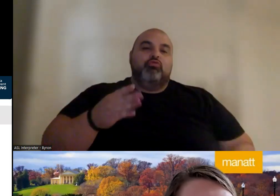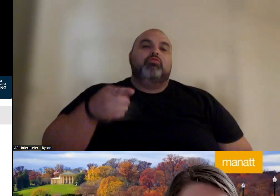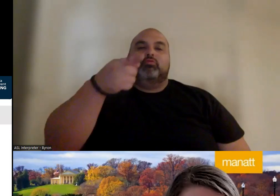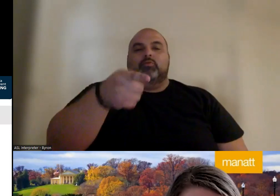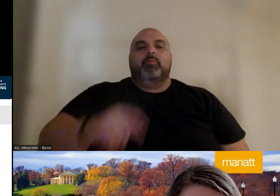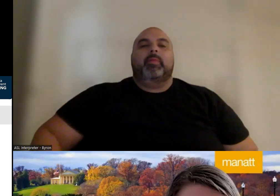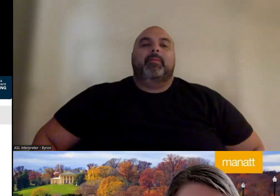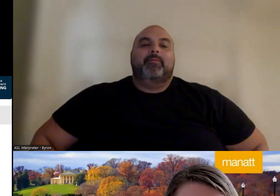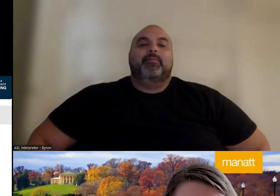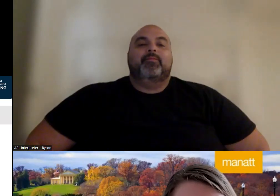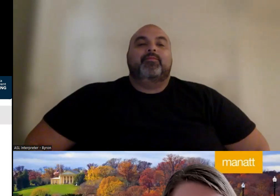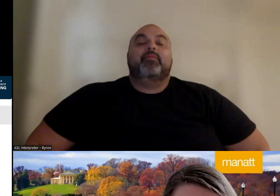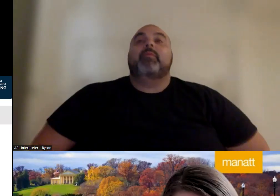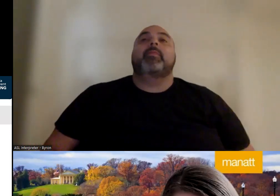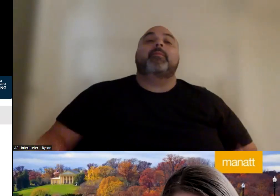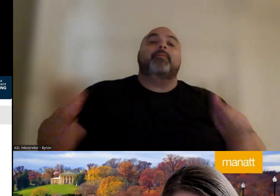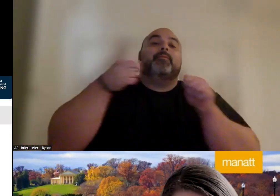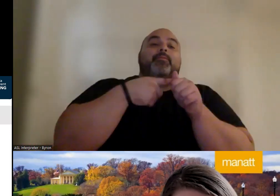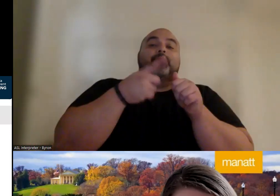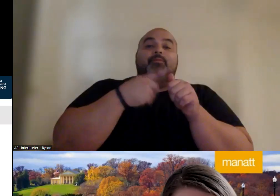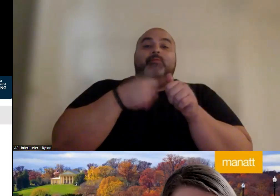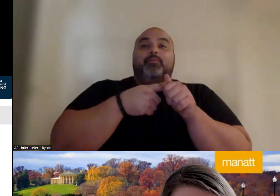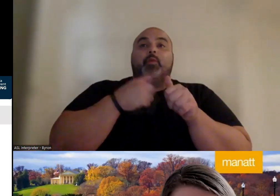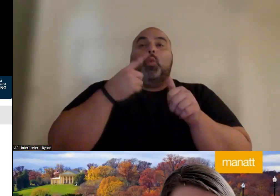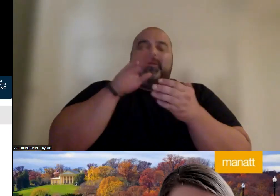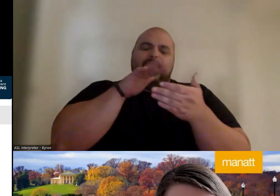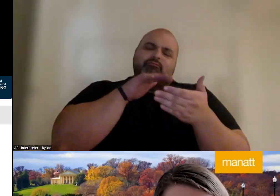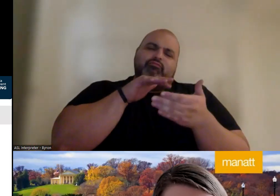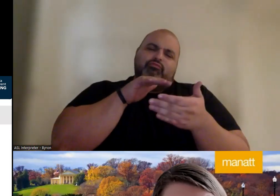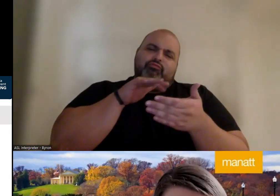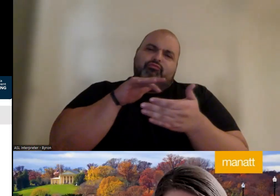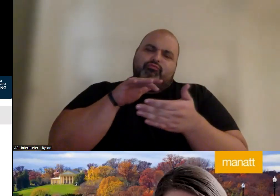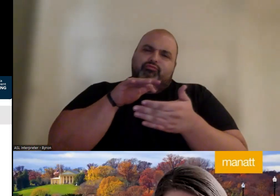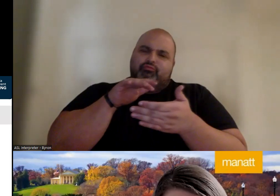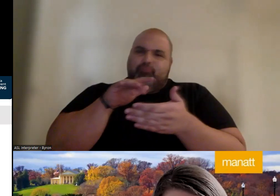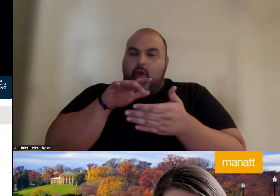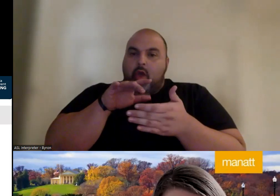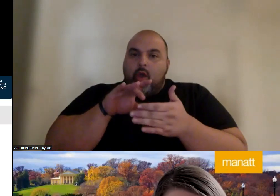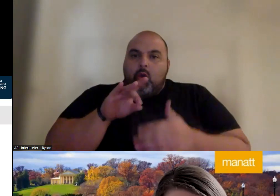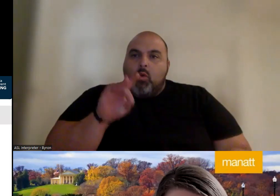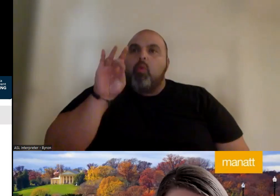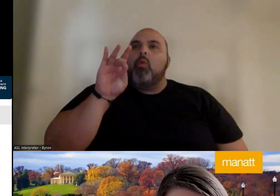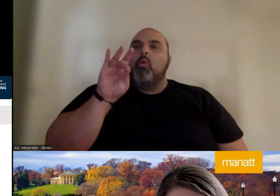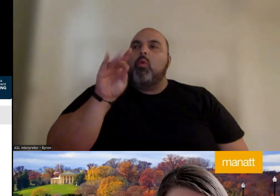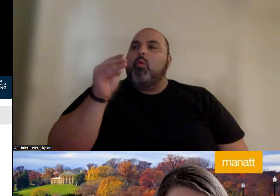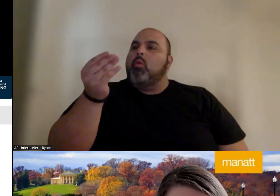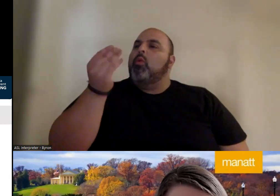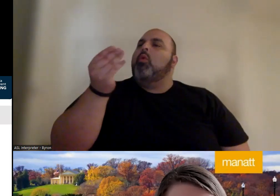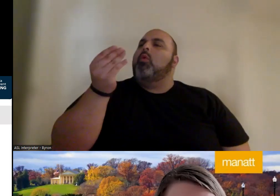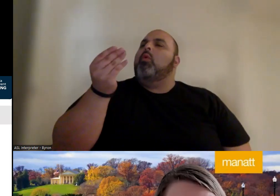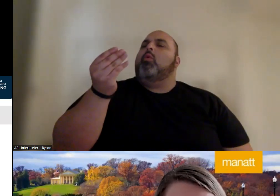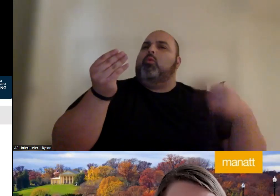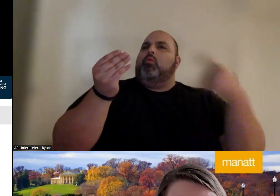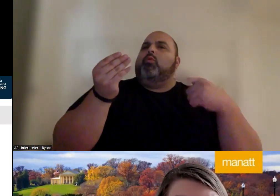So, first of all, what we found in the research and a number of folks also sent us articles around social isolation